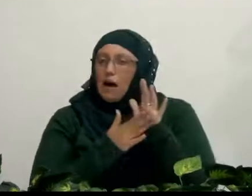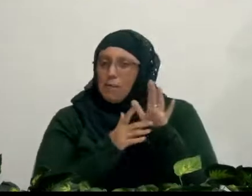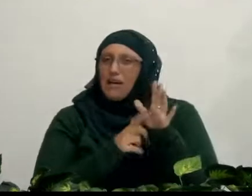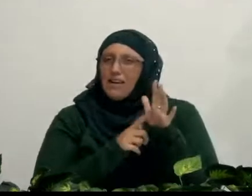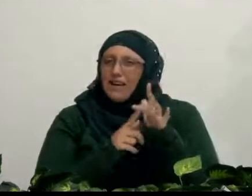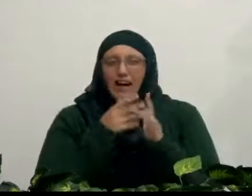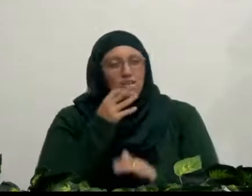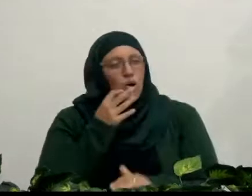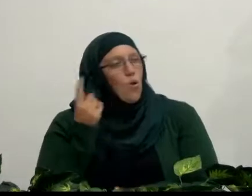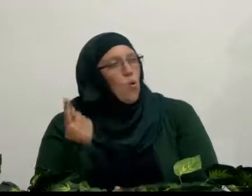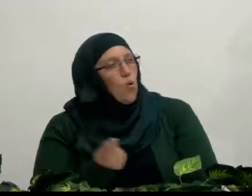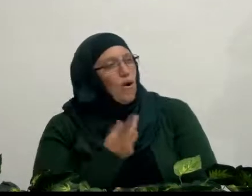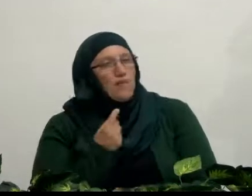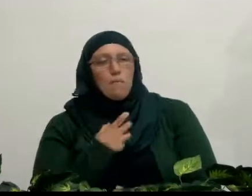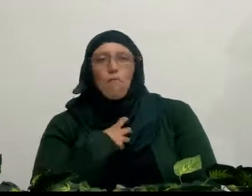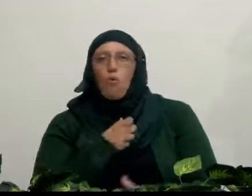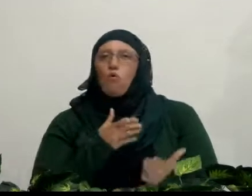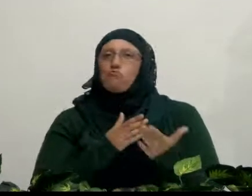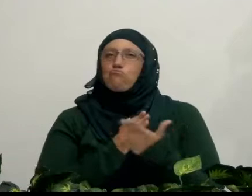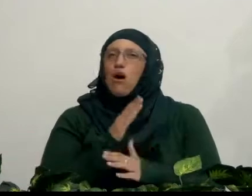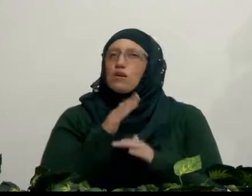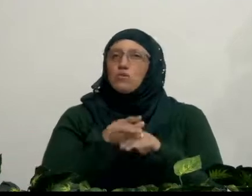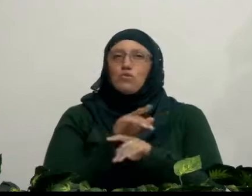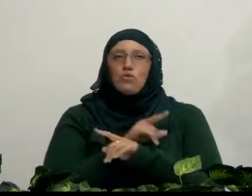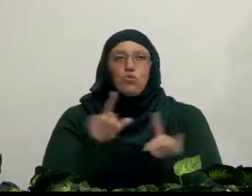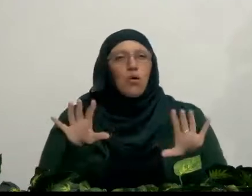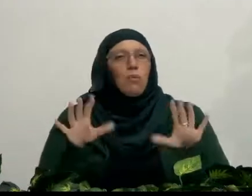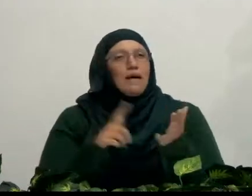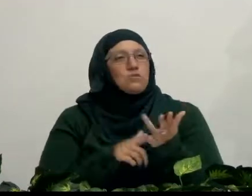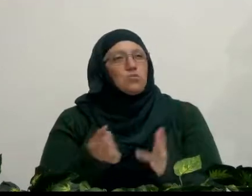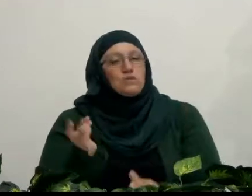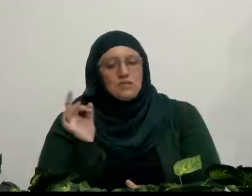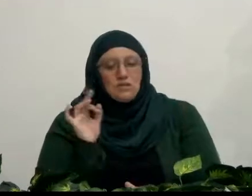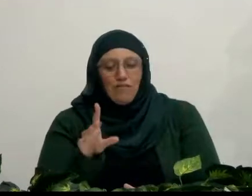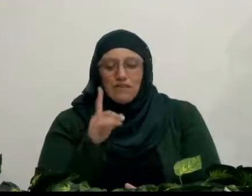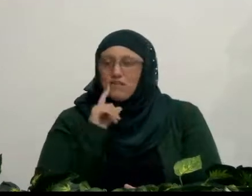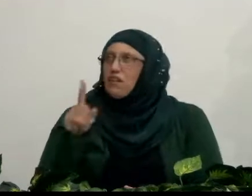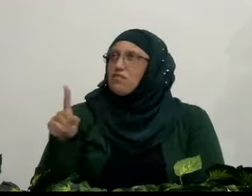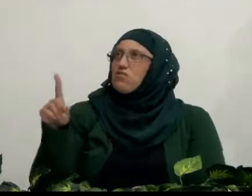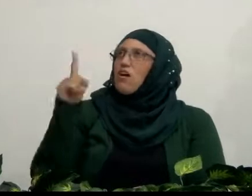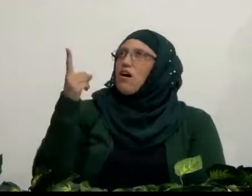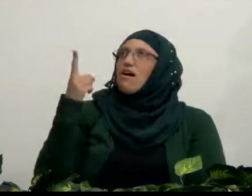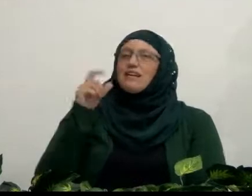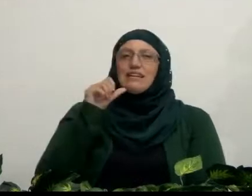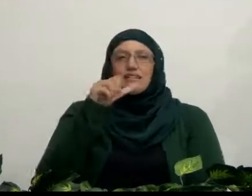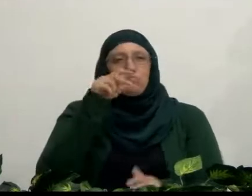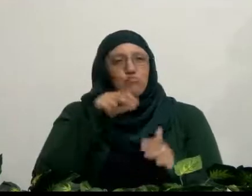more rights over you than yourselves?" They said, "Allah and his messenger."